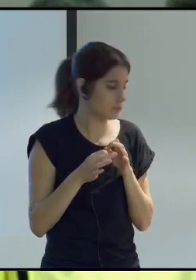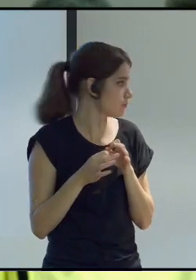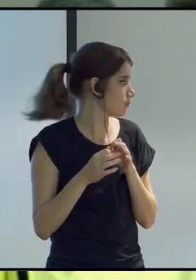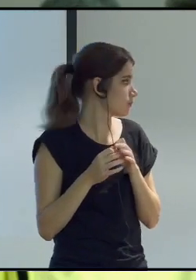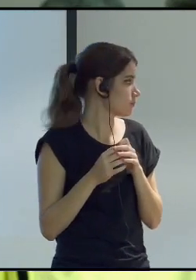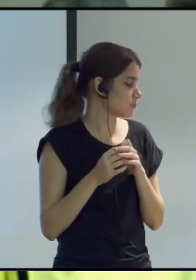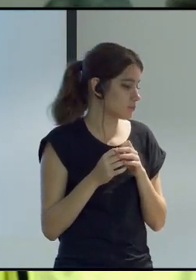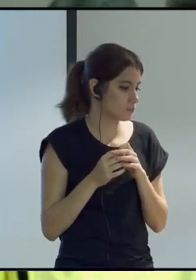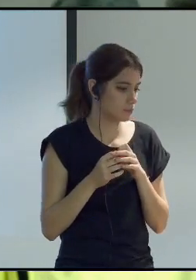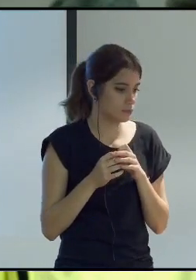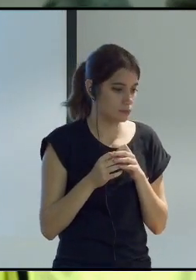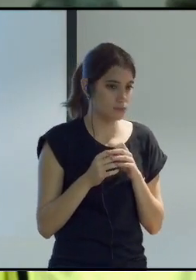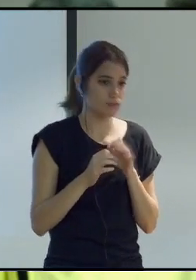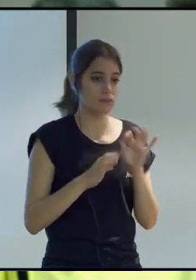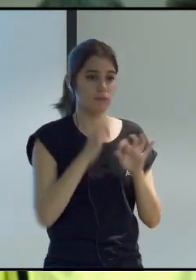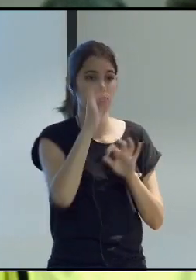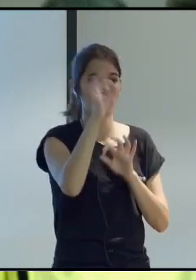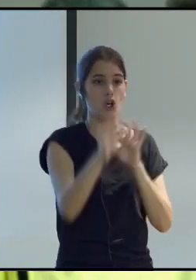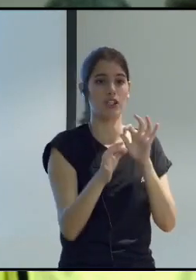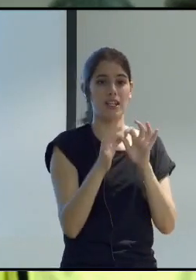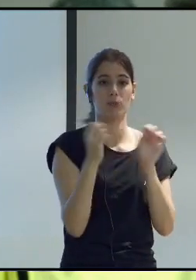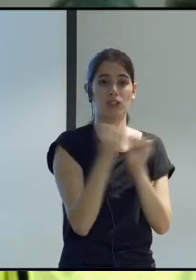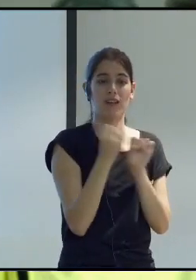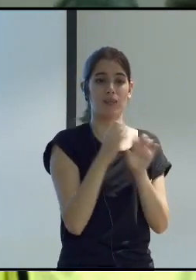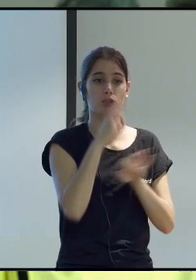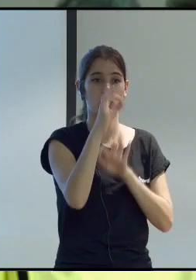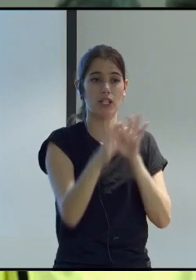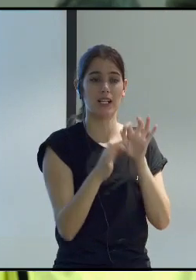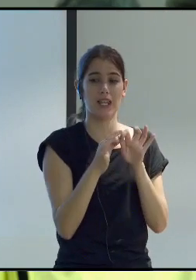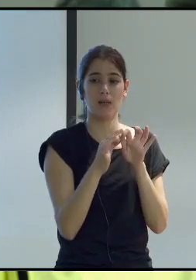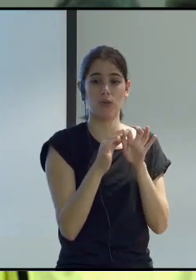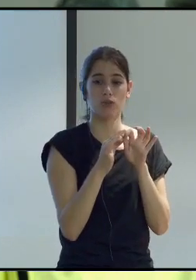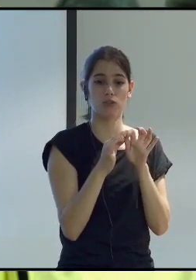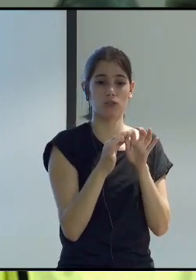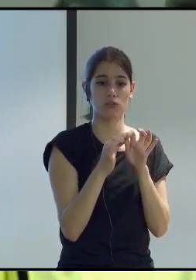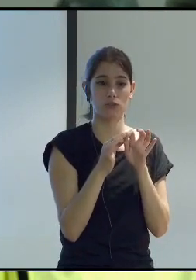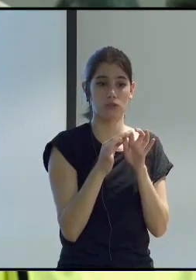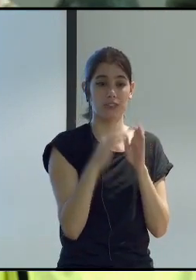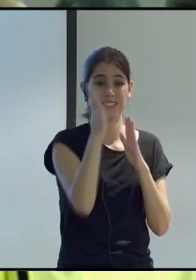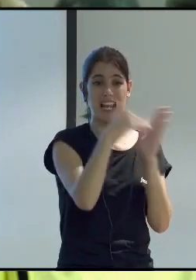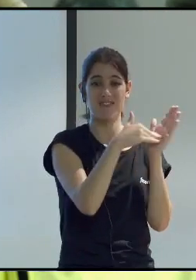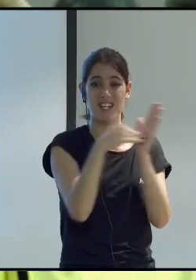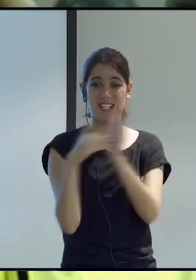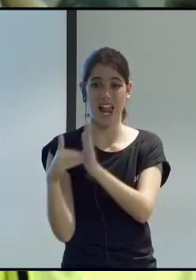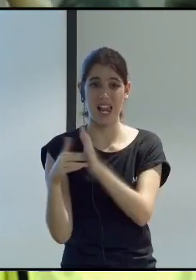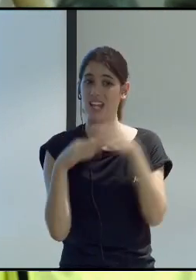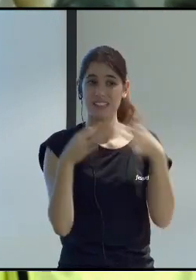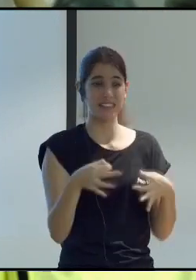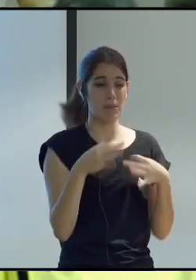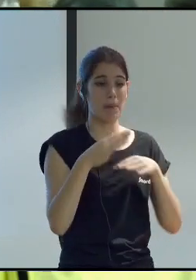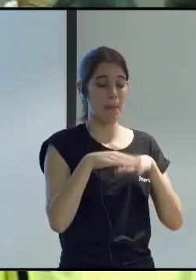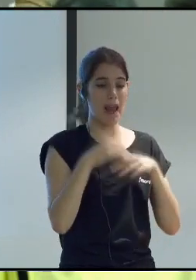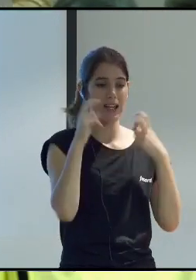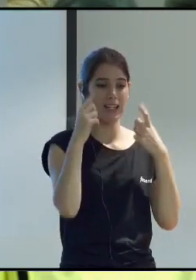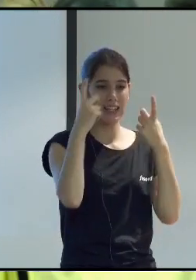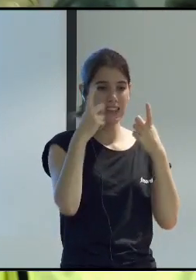mainstream organization to be sure that the disability perspective is also taken into